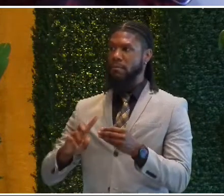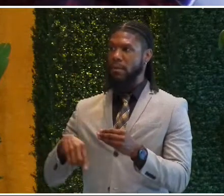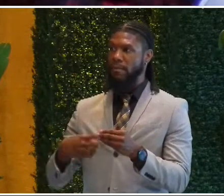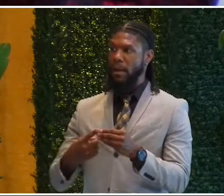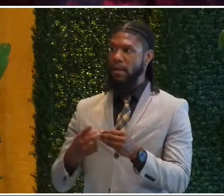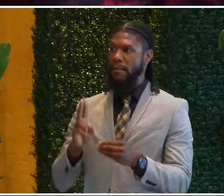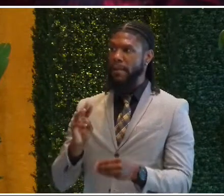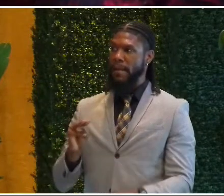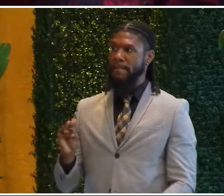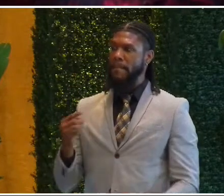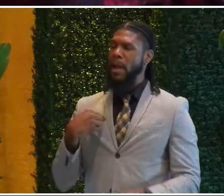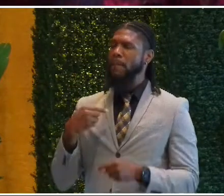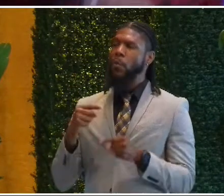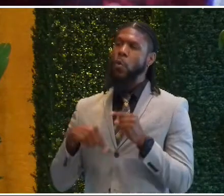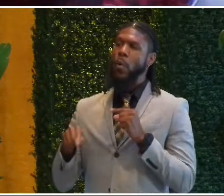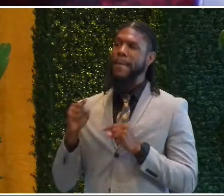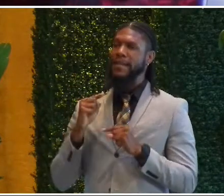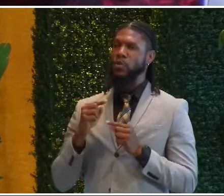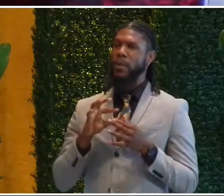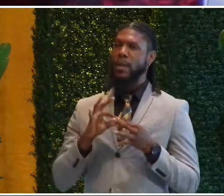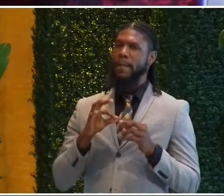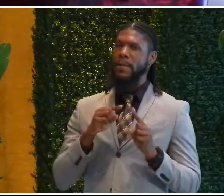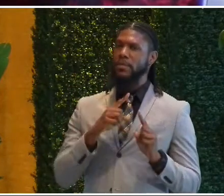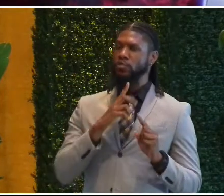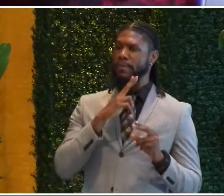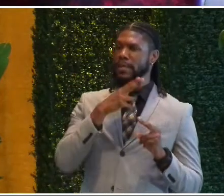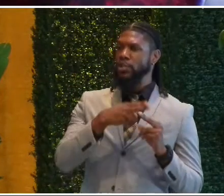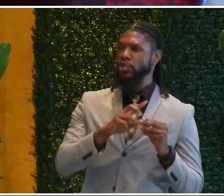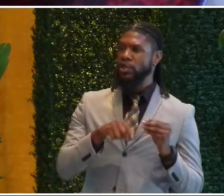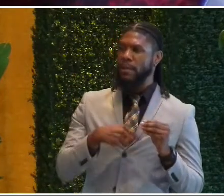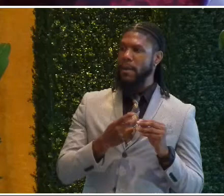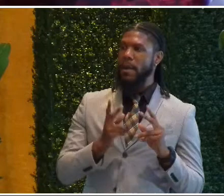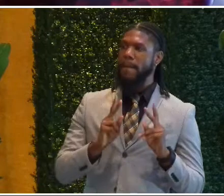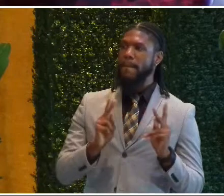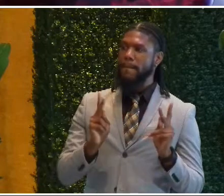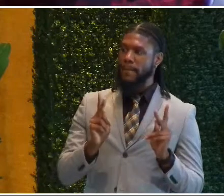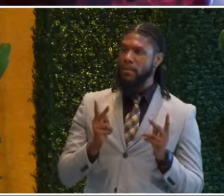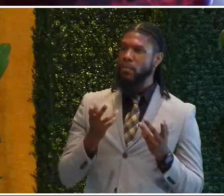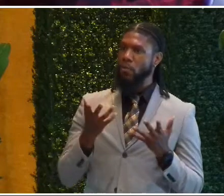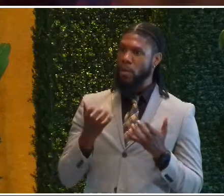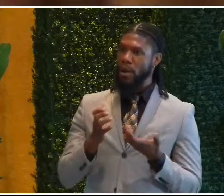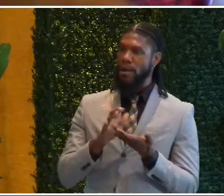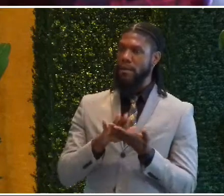I'm going back to something you were saying, Mickey, about people wanting to be the star.